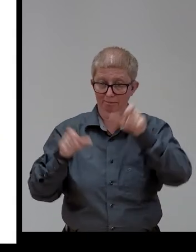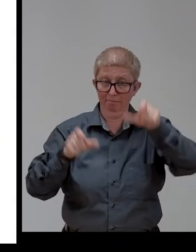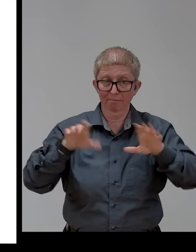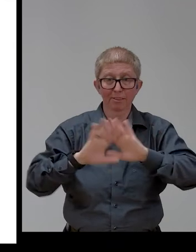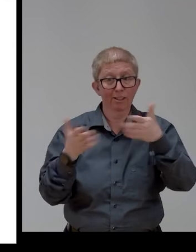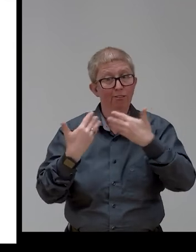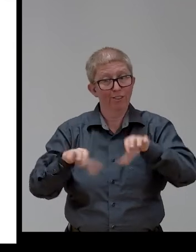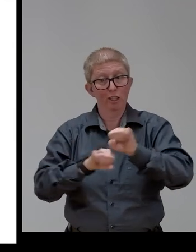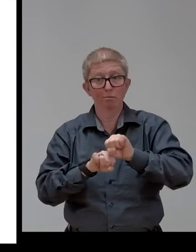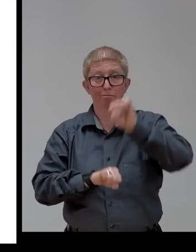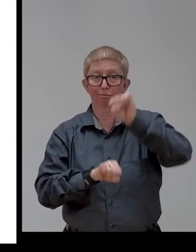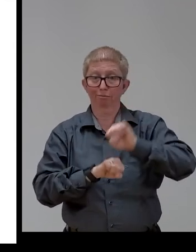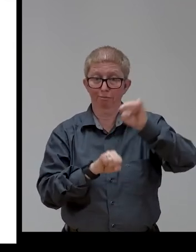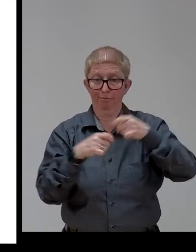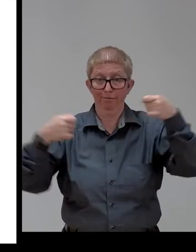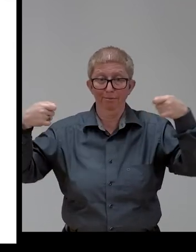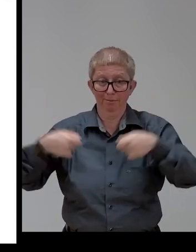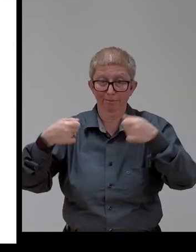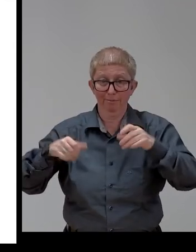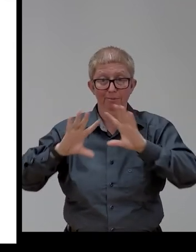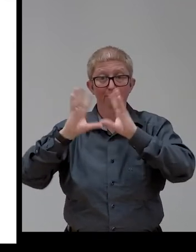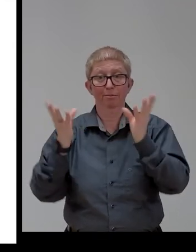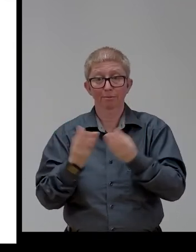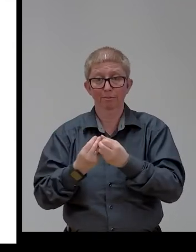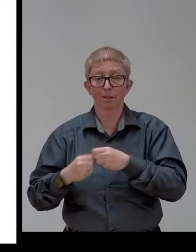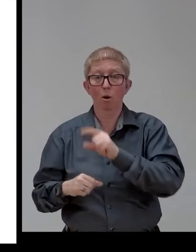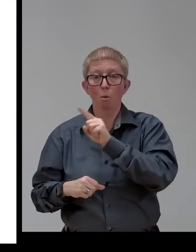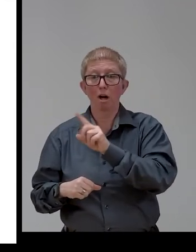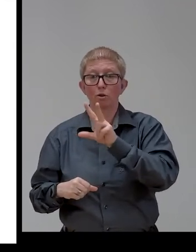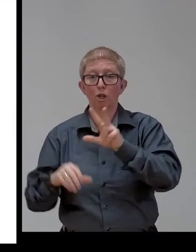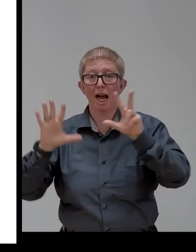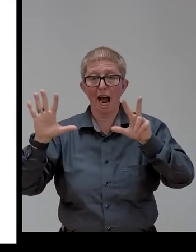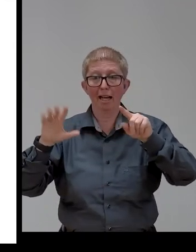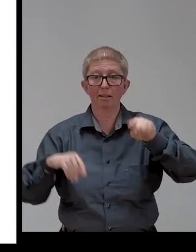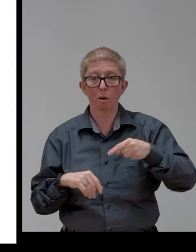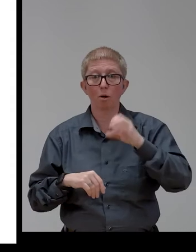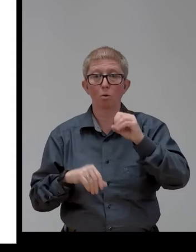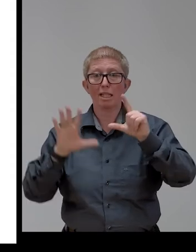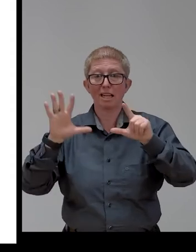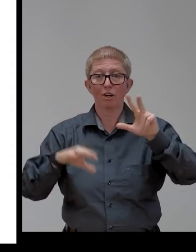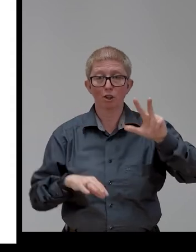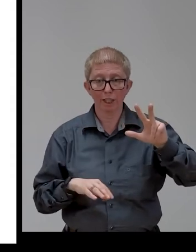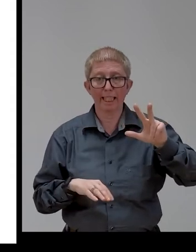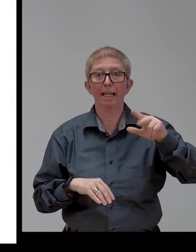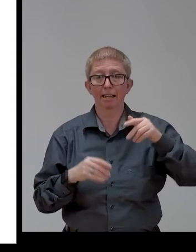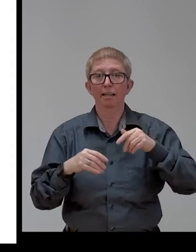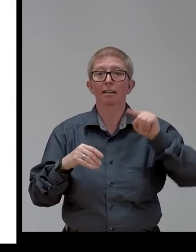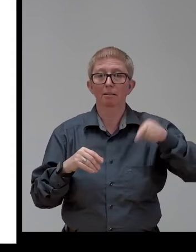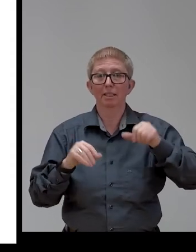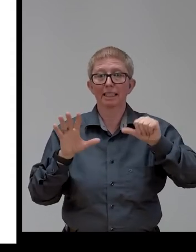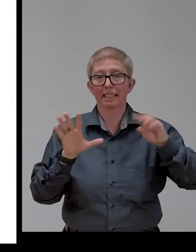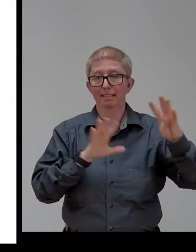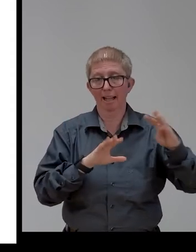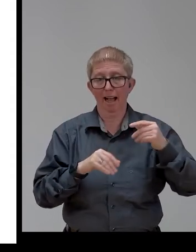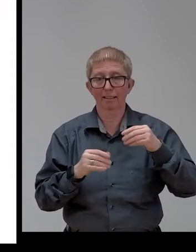And thematic areas were very diverse. For instance, 3D printing, graphic design, video game